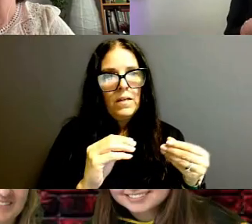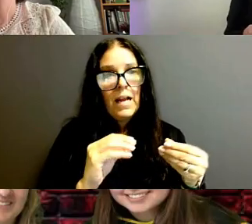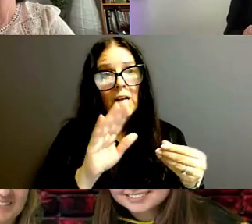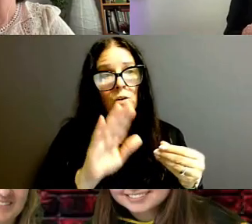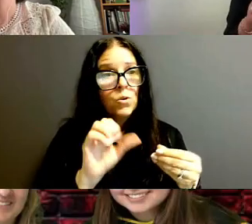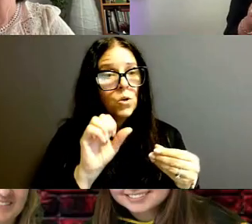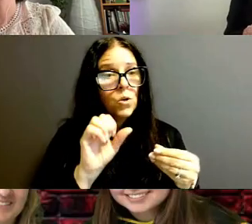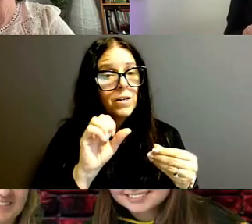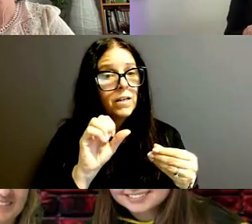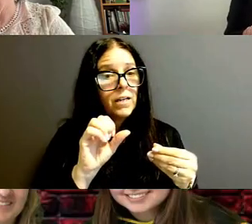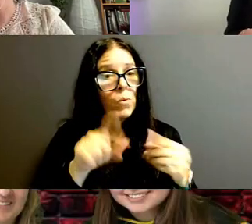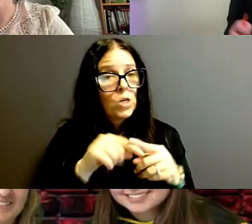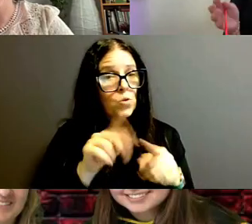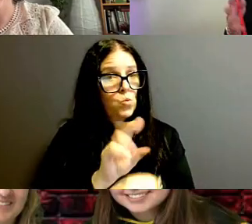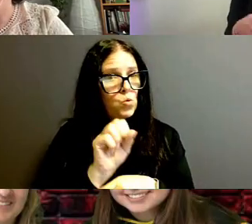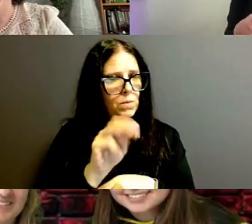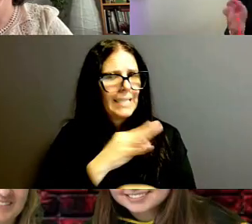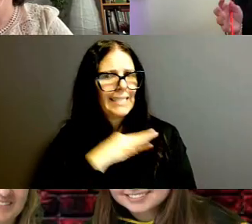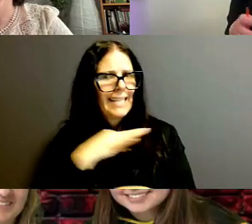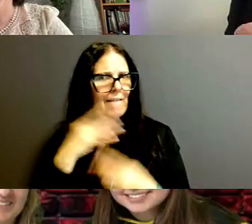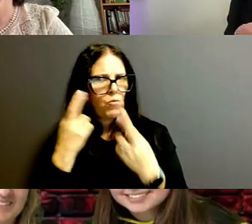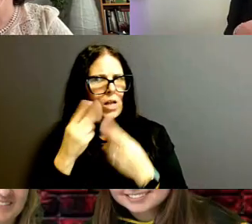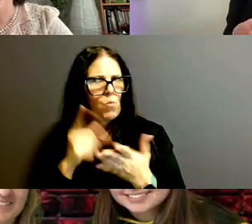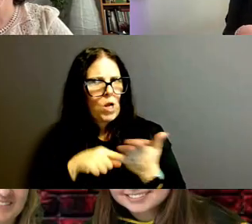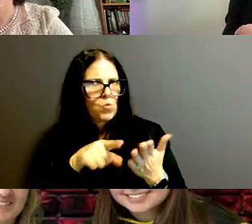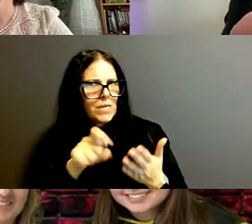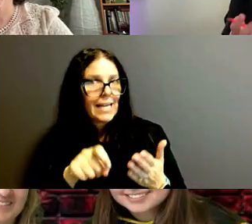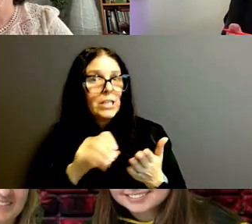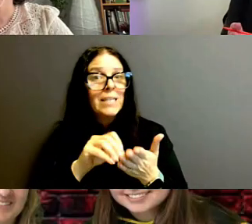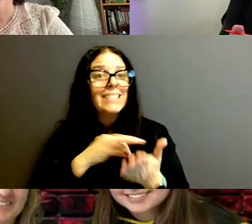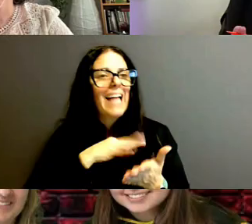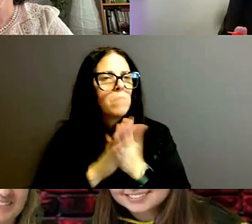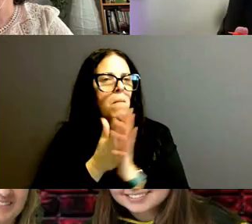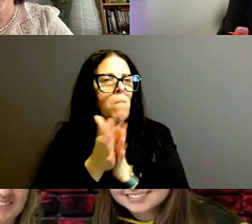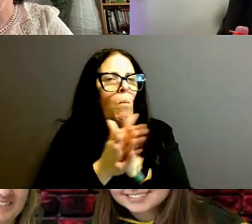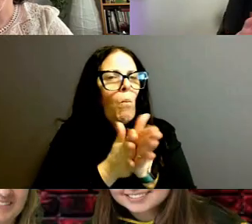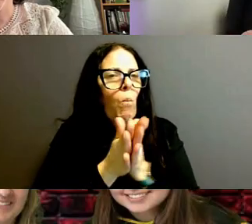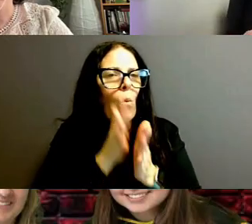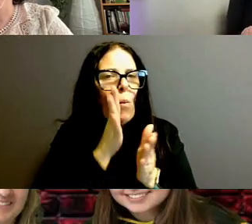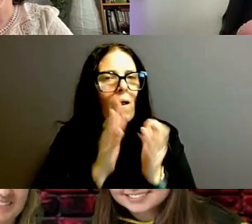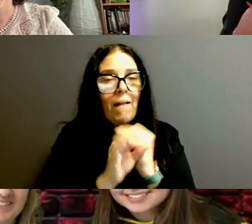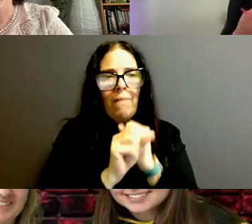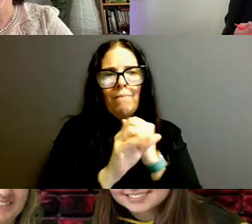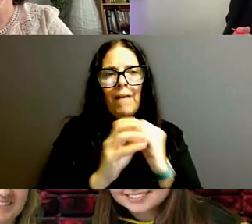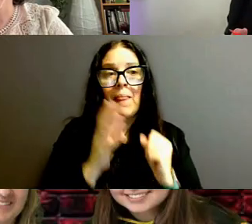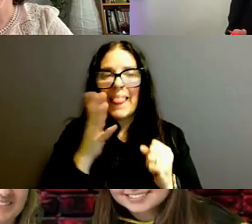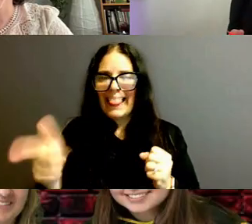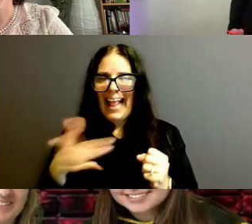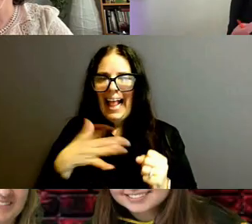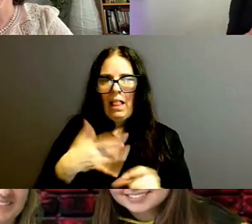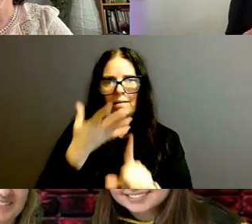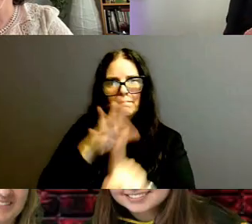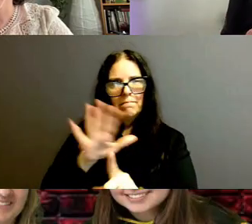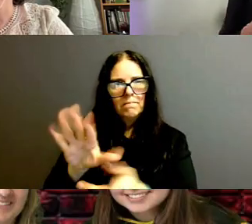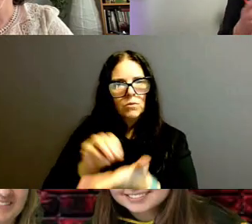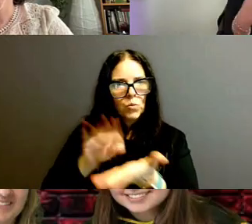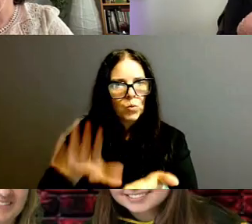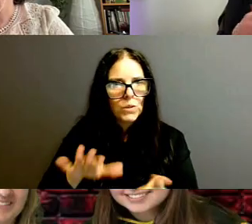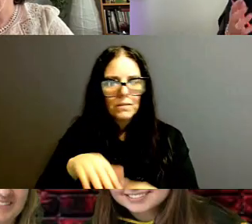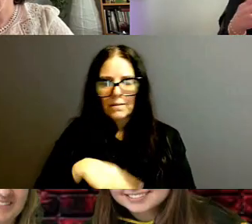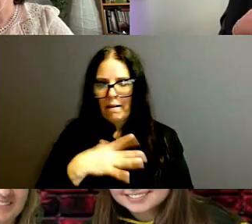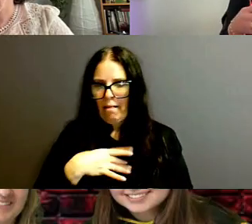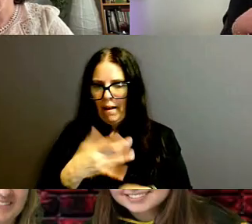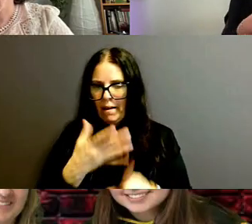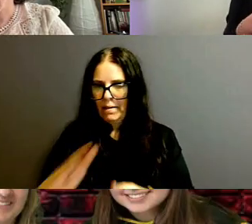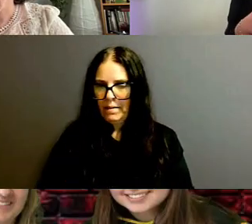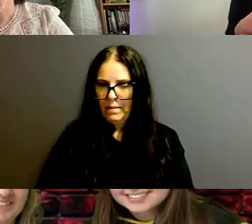realizes what you're looking for and what you need, they become so engaged because they like for their programs to be showcased. They like for their students to be showcased. So